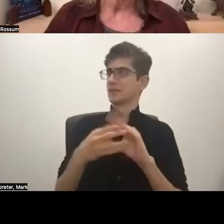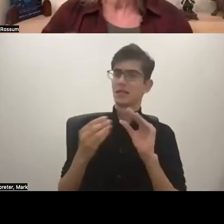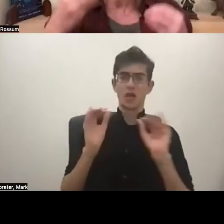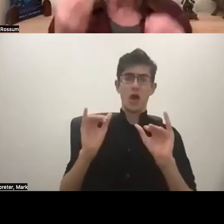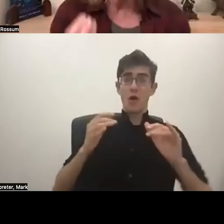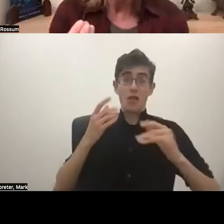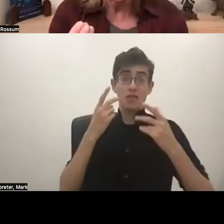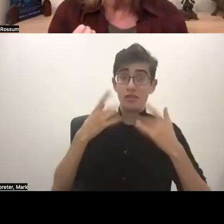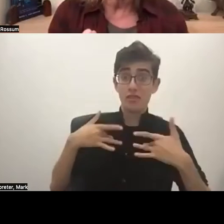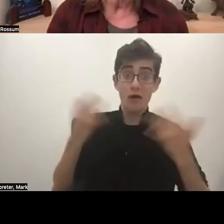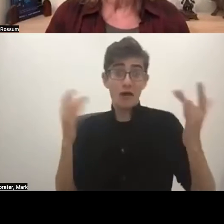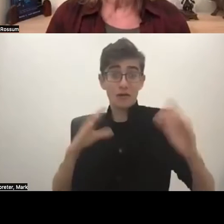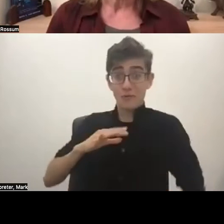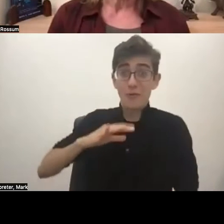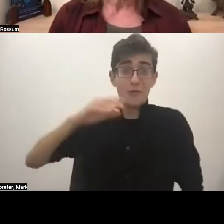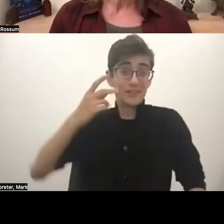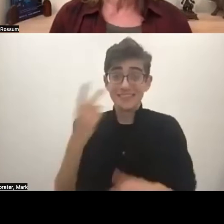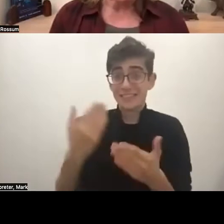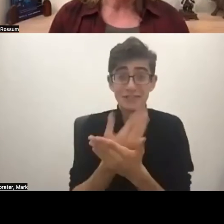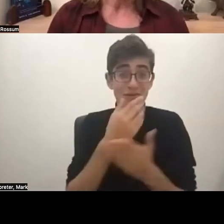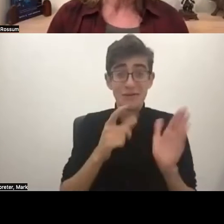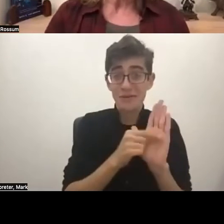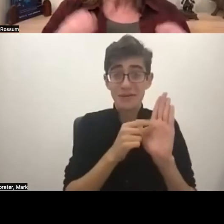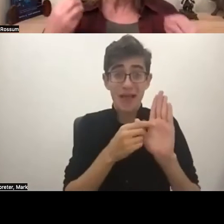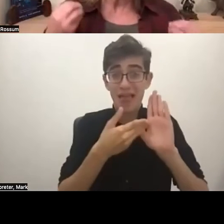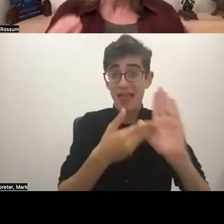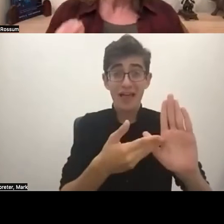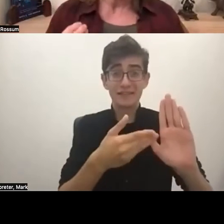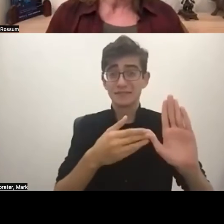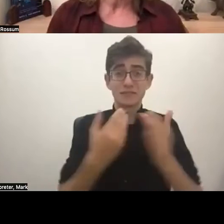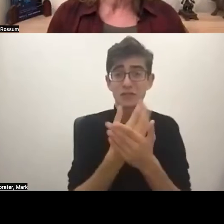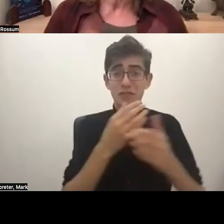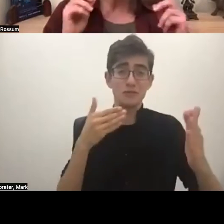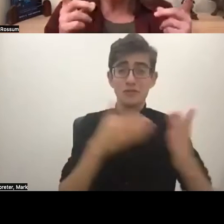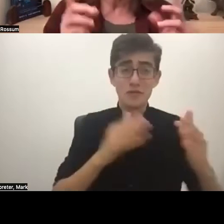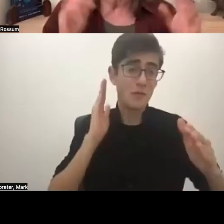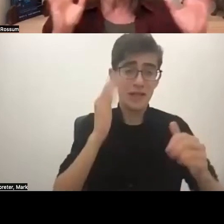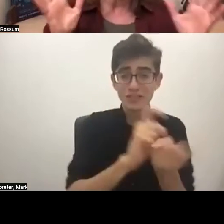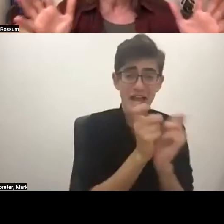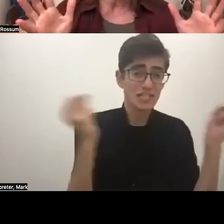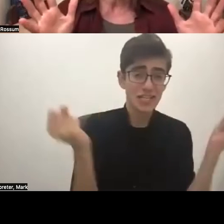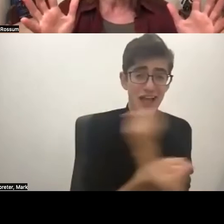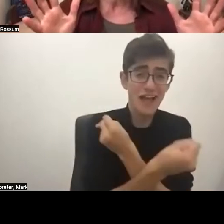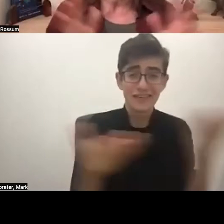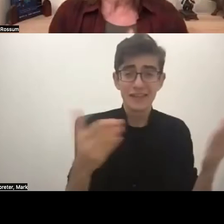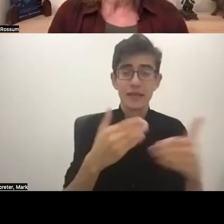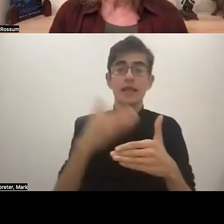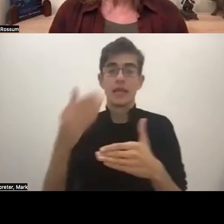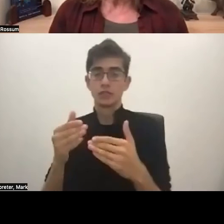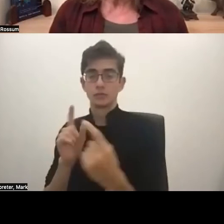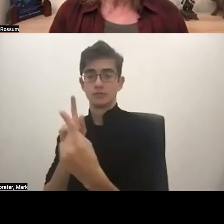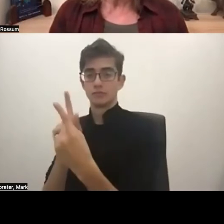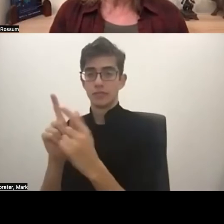read the briefing, when you actually talk with the parties and get a real sense of what's going on, you say, oh, now I understand what you're doing.